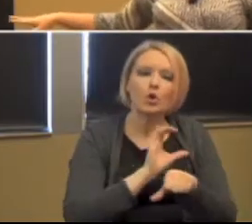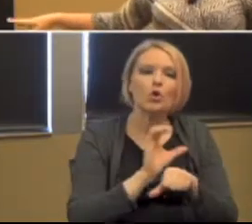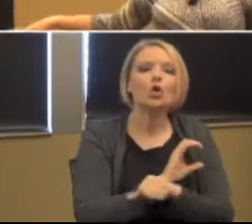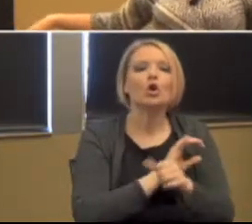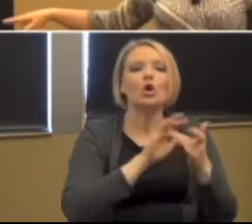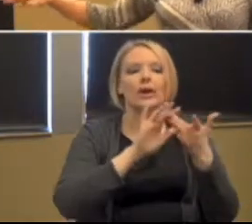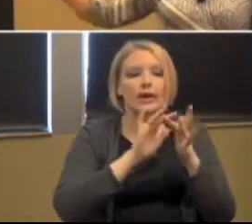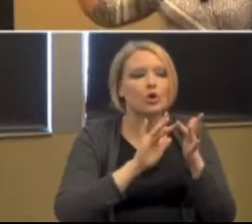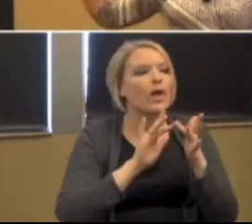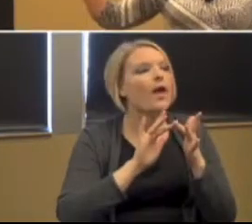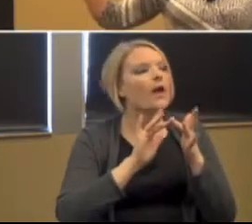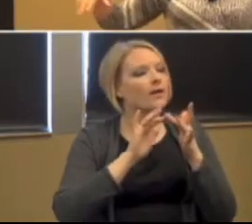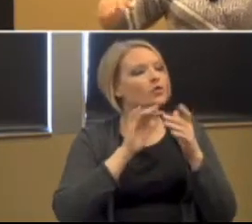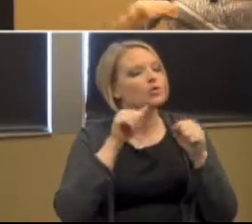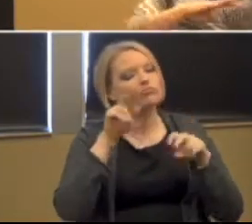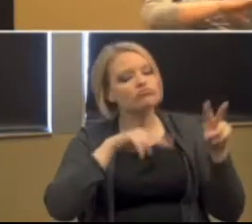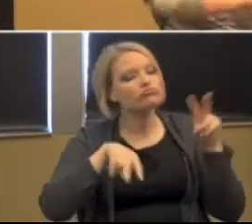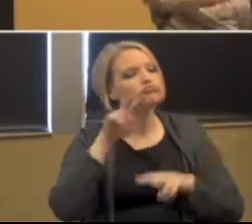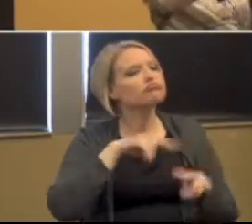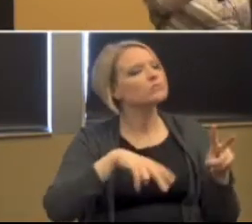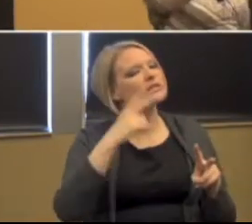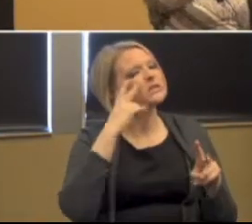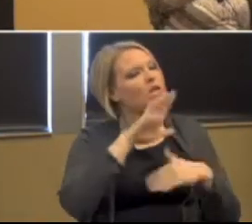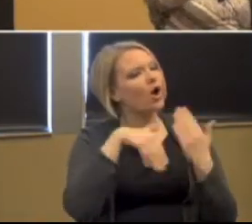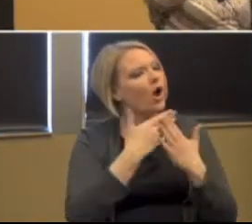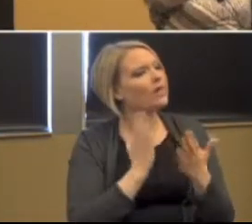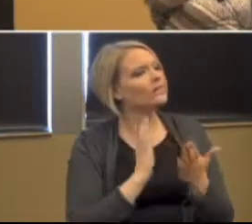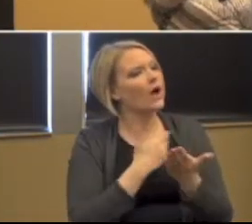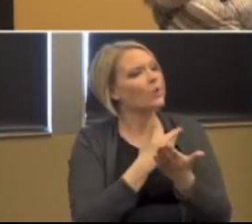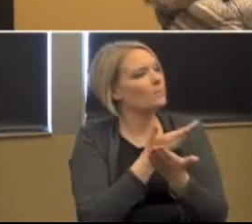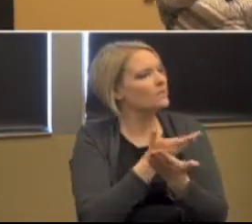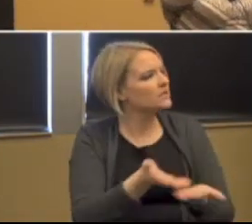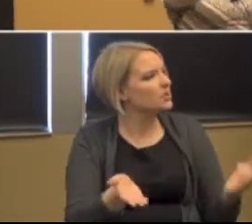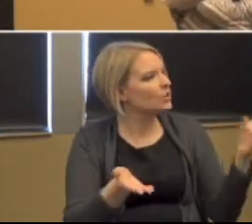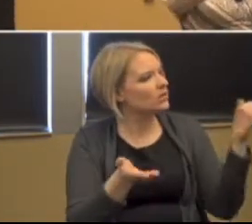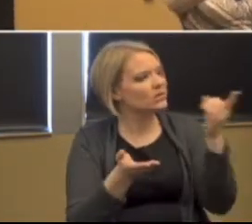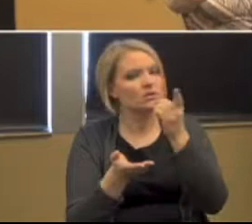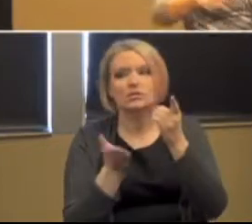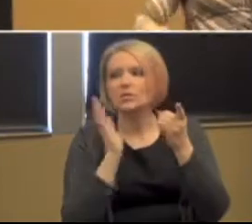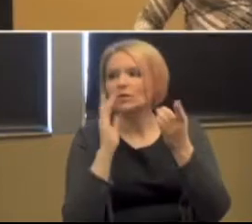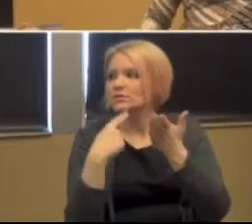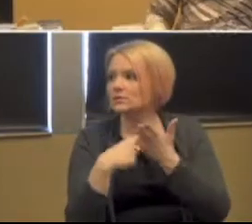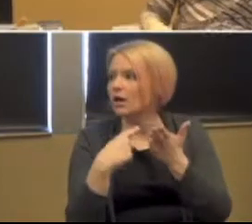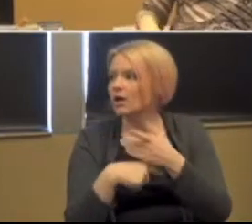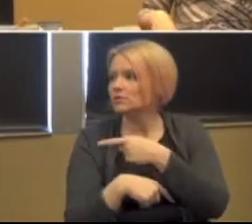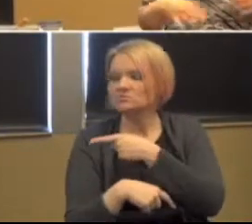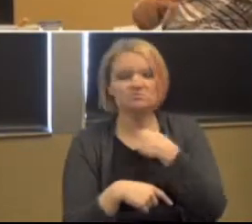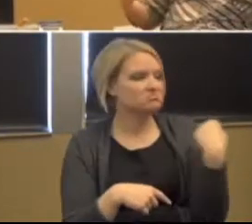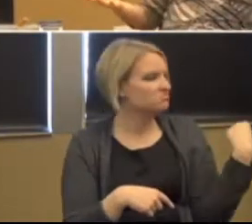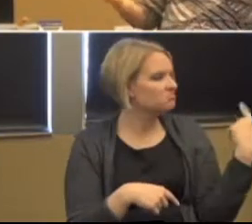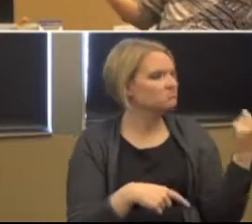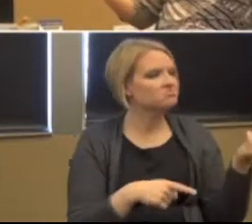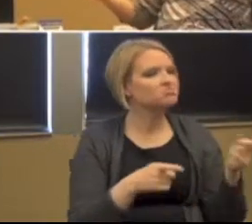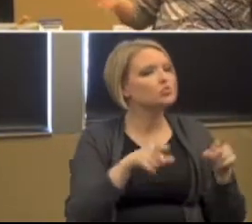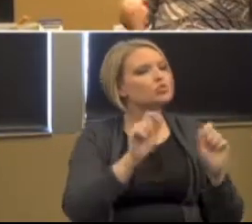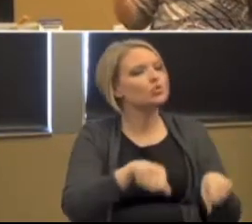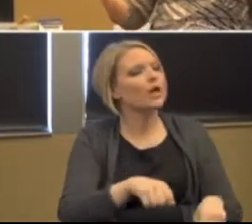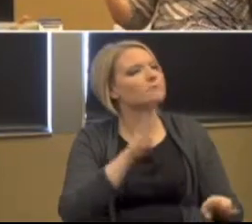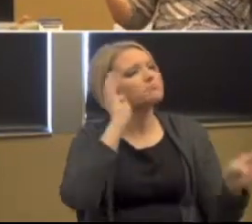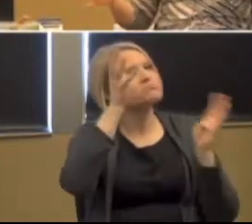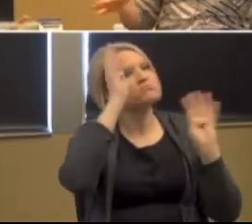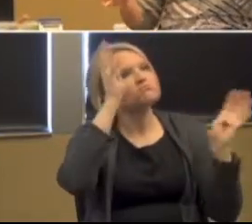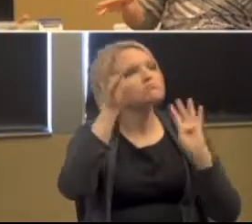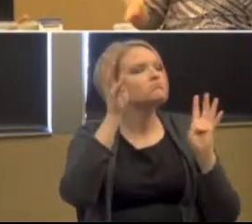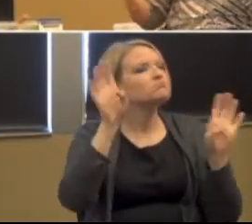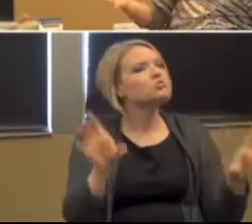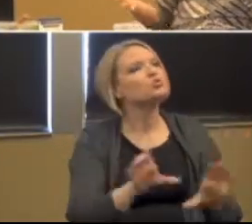the internet, use all the materials that we have brought over there that we'll talk about, and you can create away and have